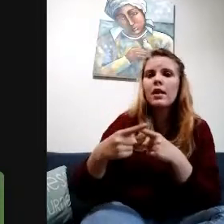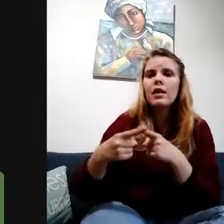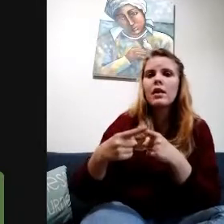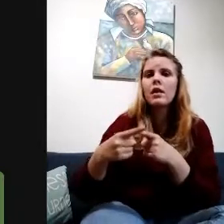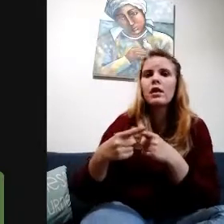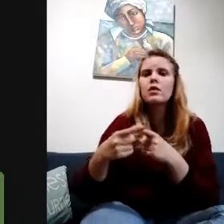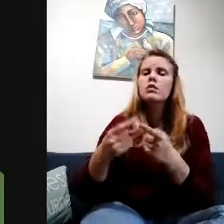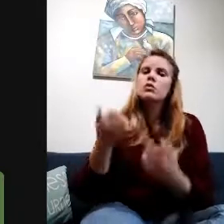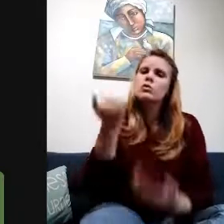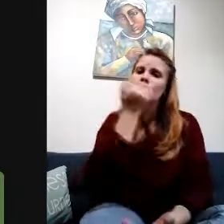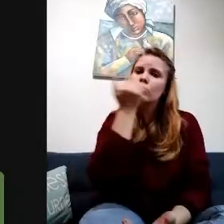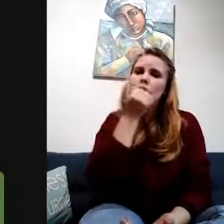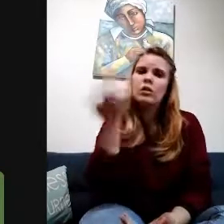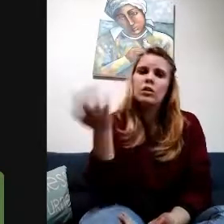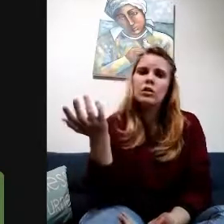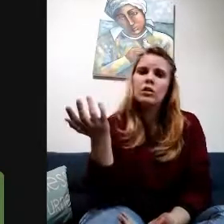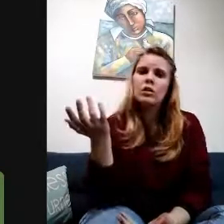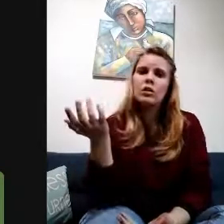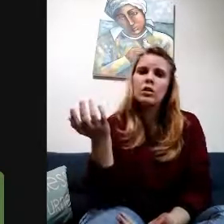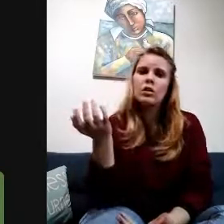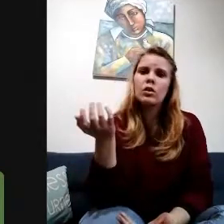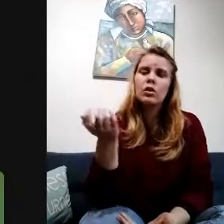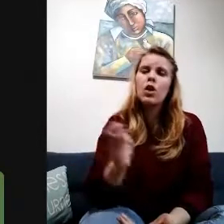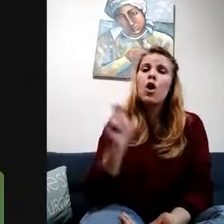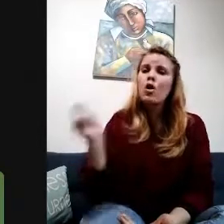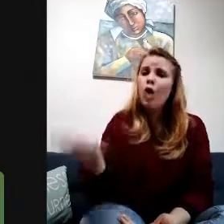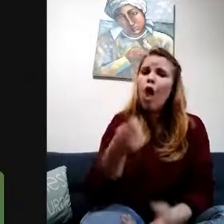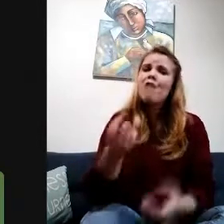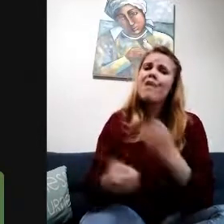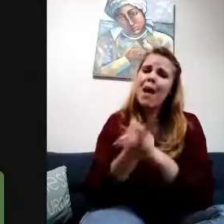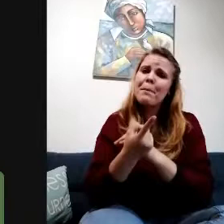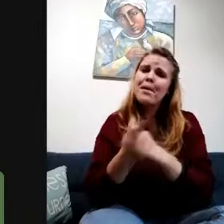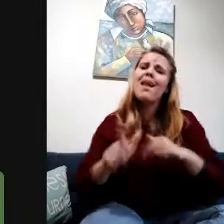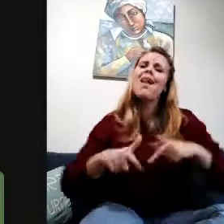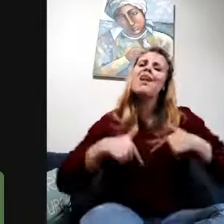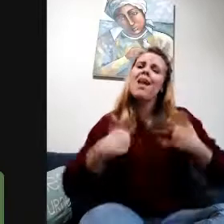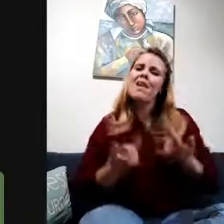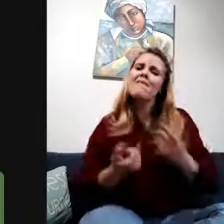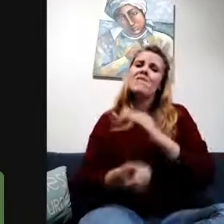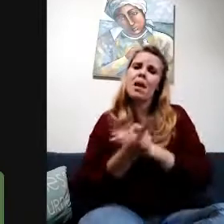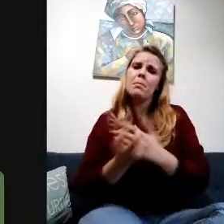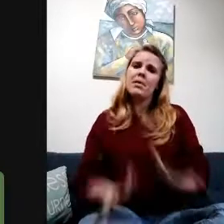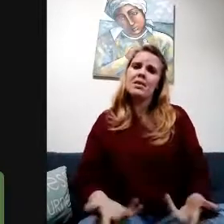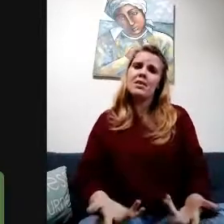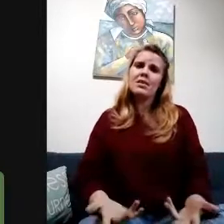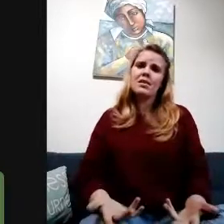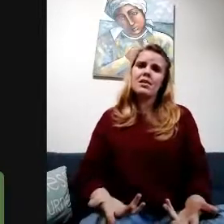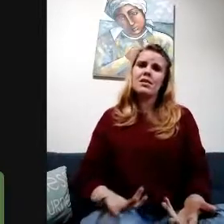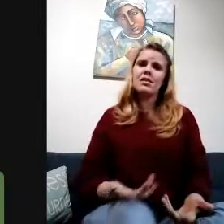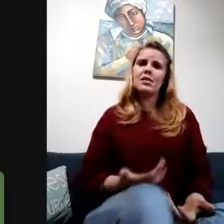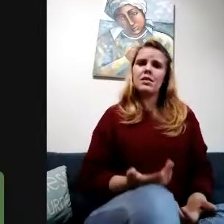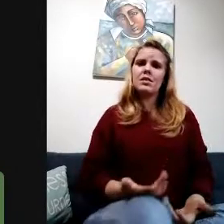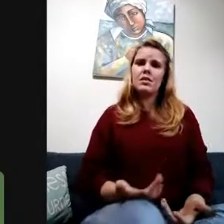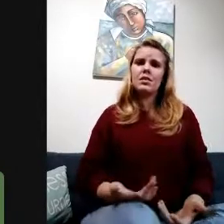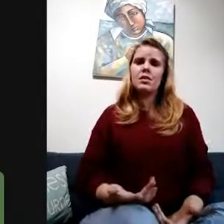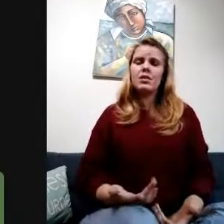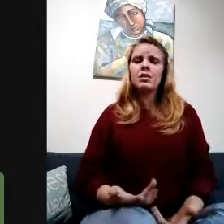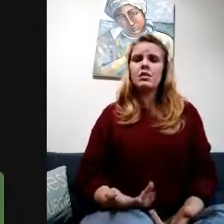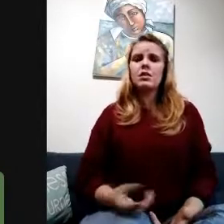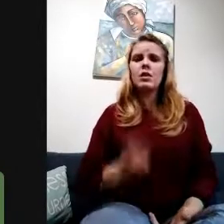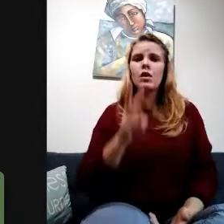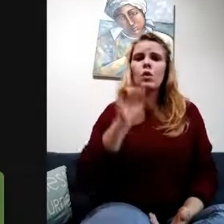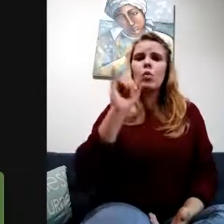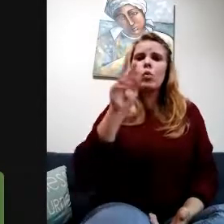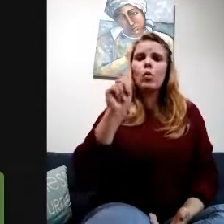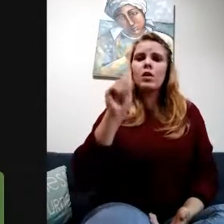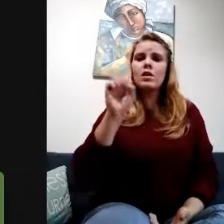Unfortunately, golf and life happens. As I recall, Winston Churchill in his autobiography said, there's